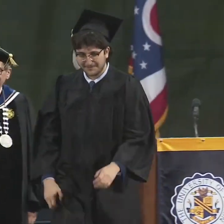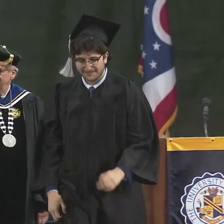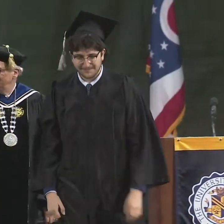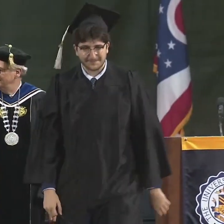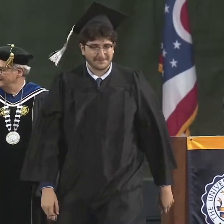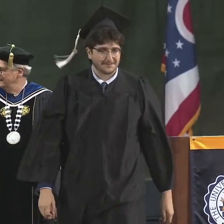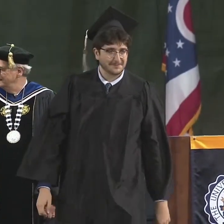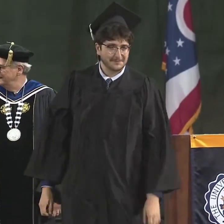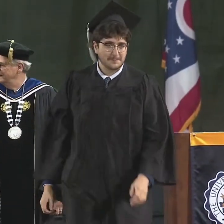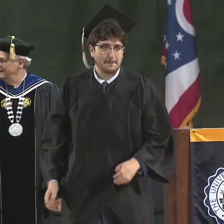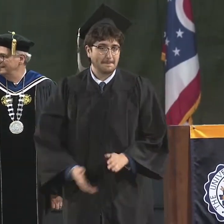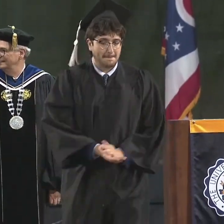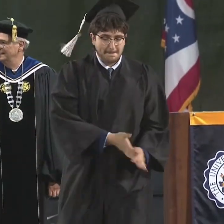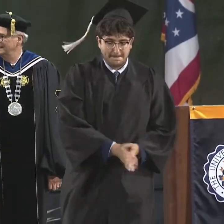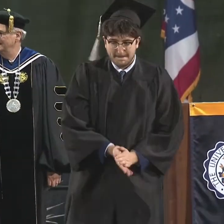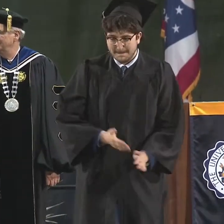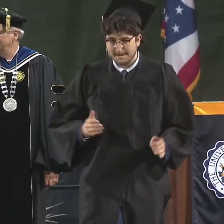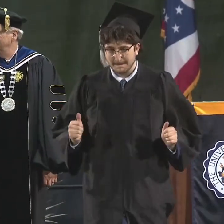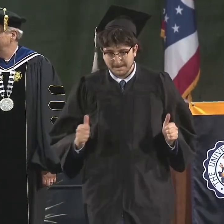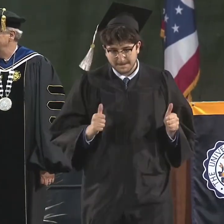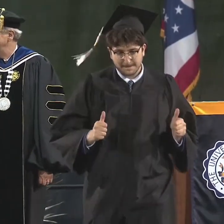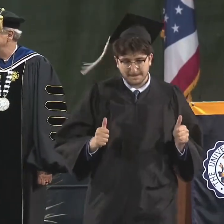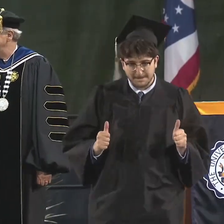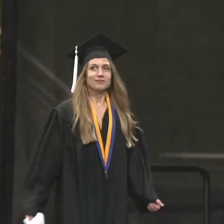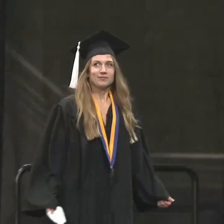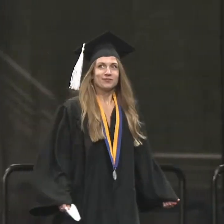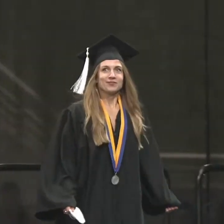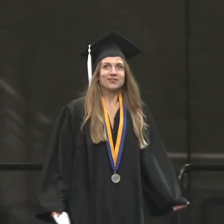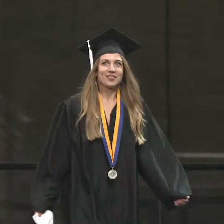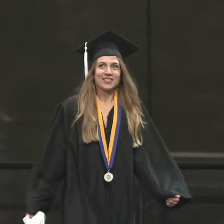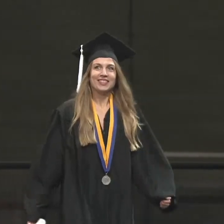Angela B. Grasick.